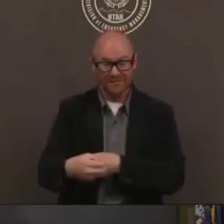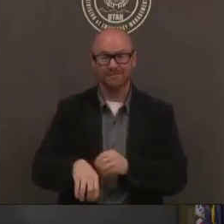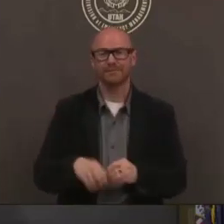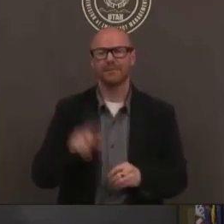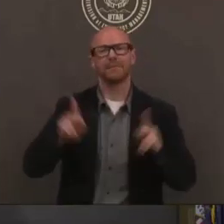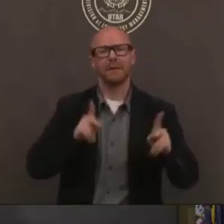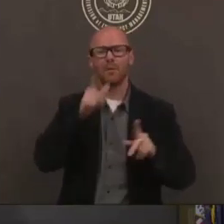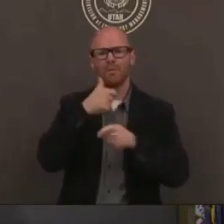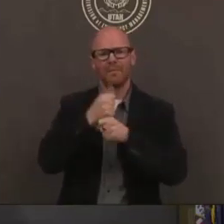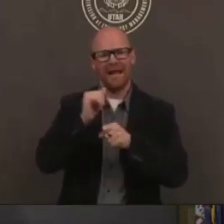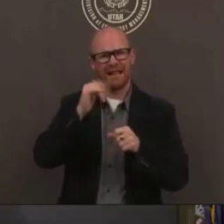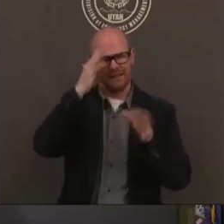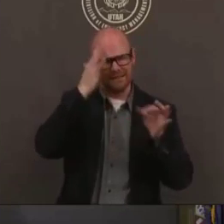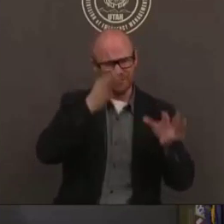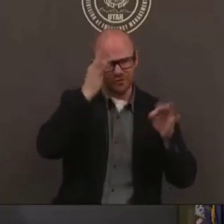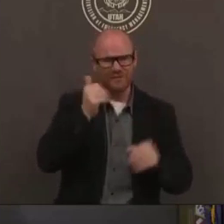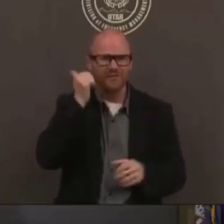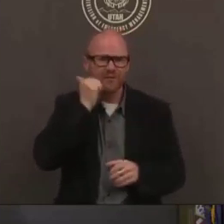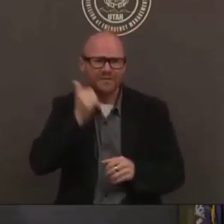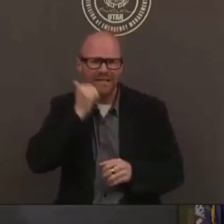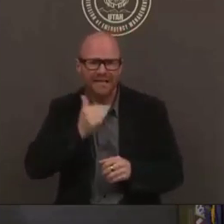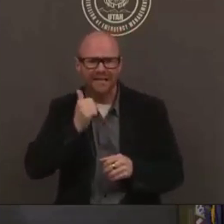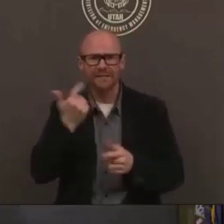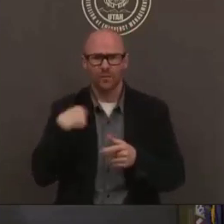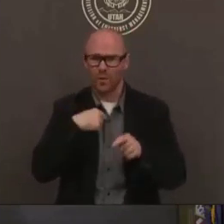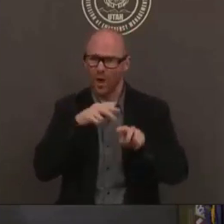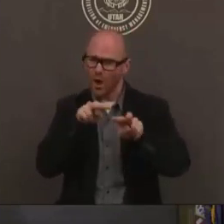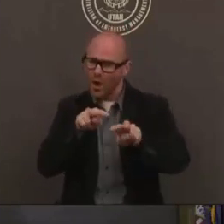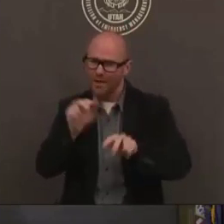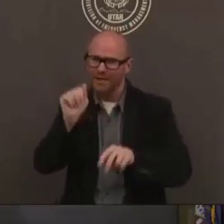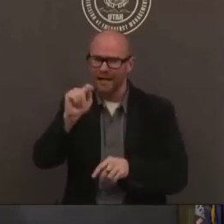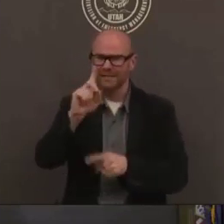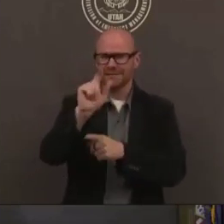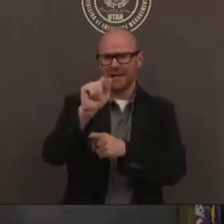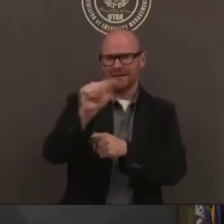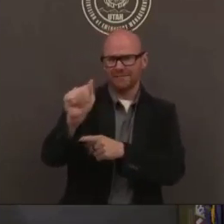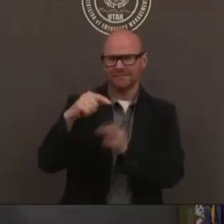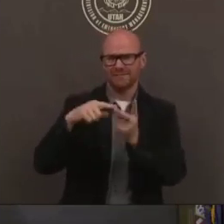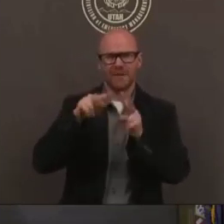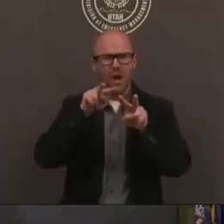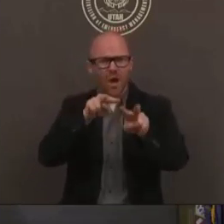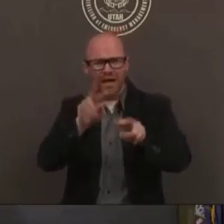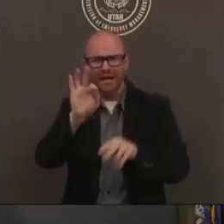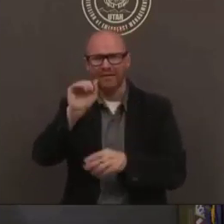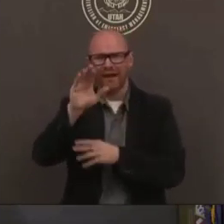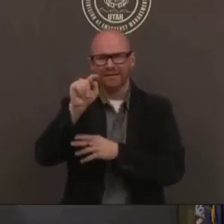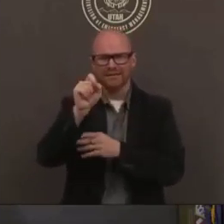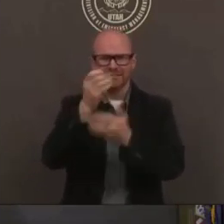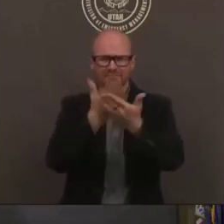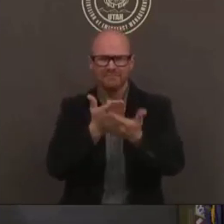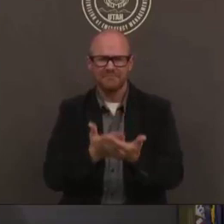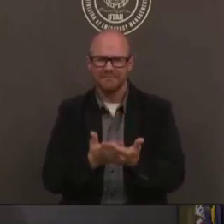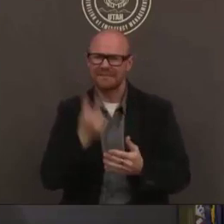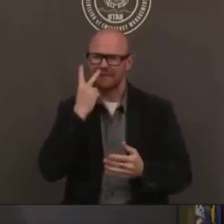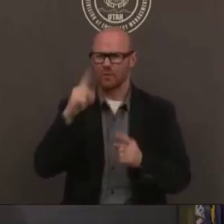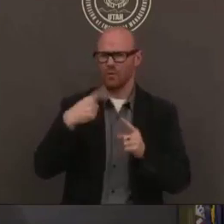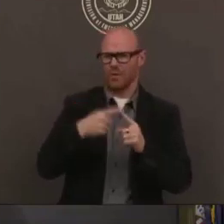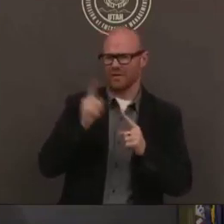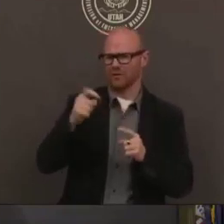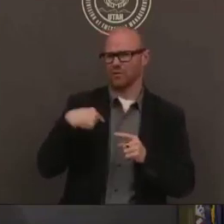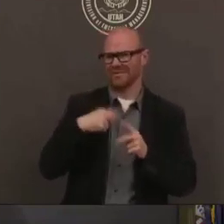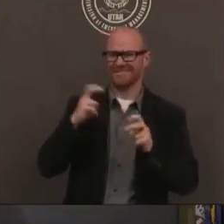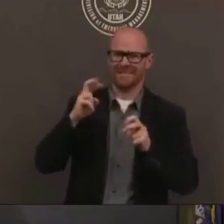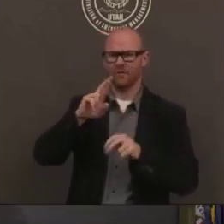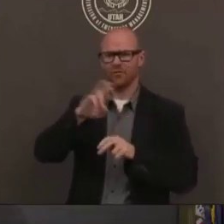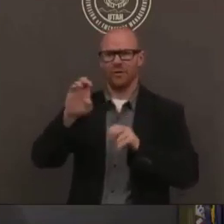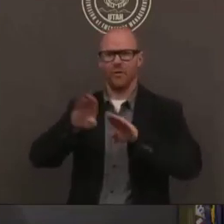are making those decisions in looking at the data, the facts, and trying to decide when the right time is to reopen the